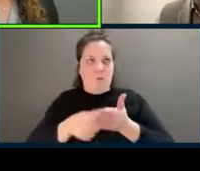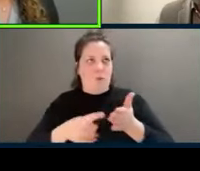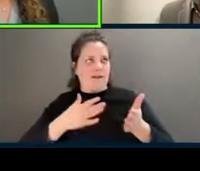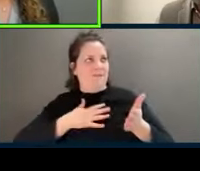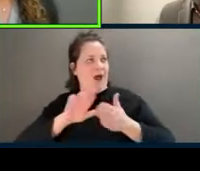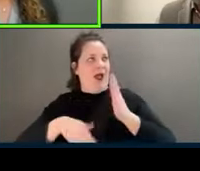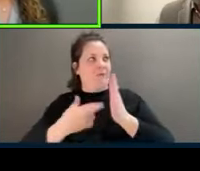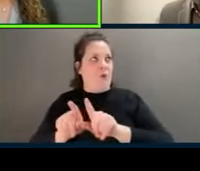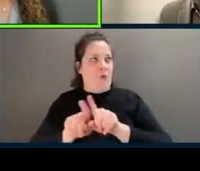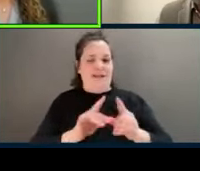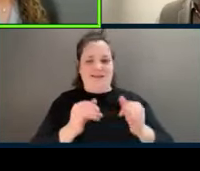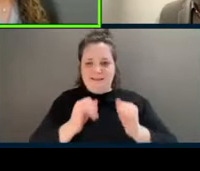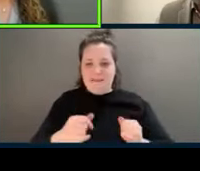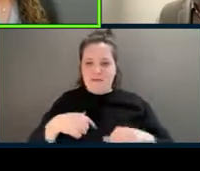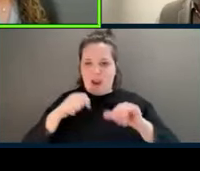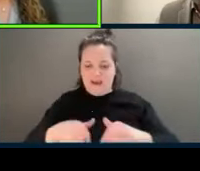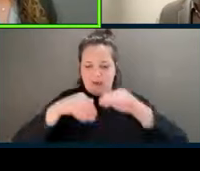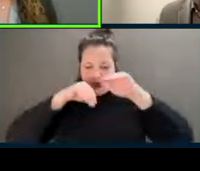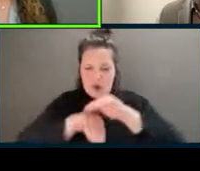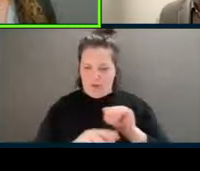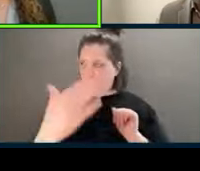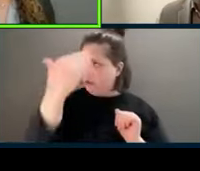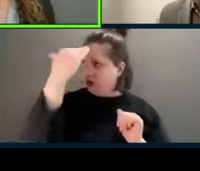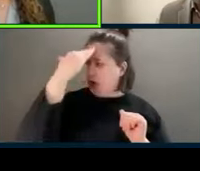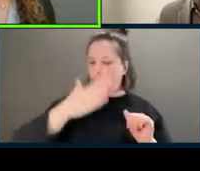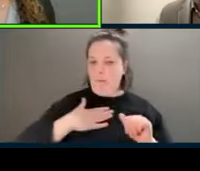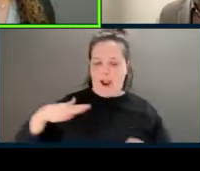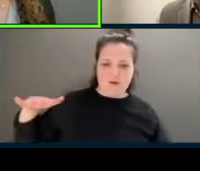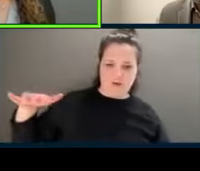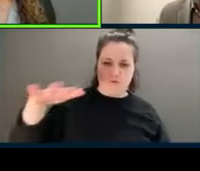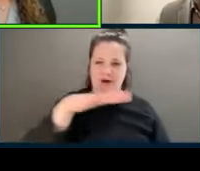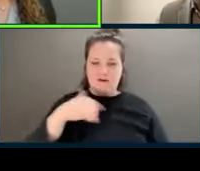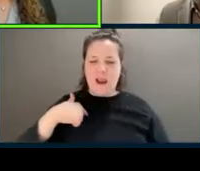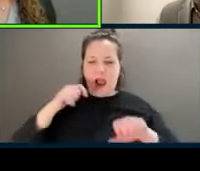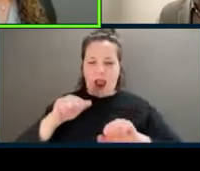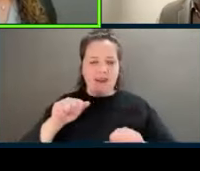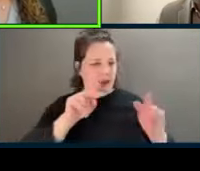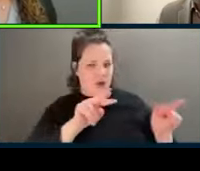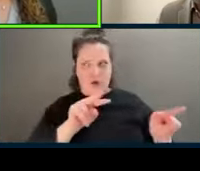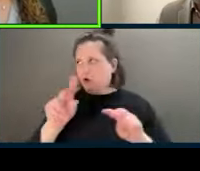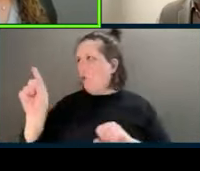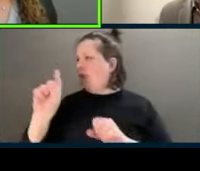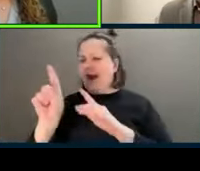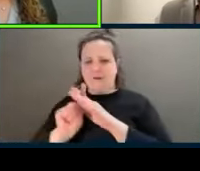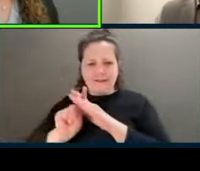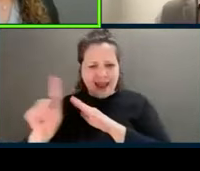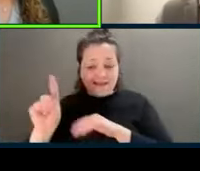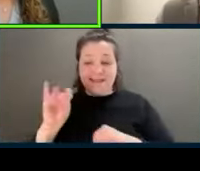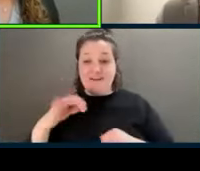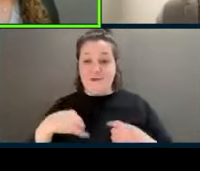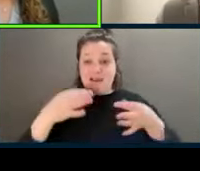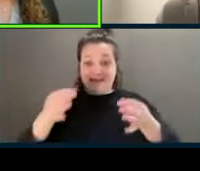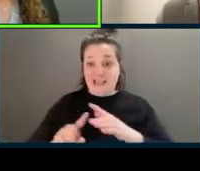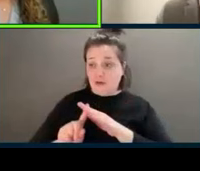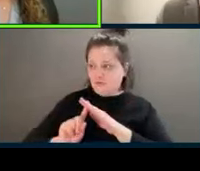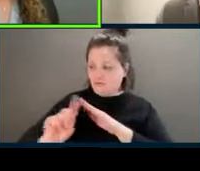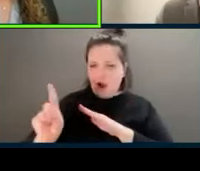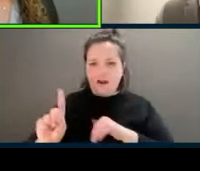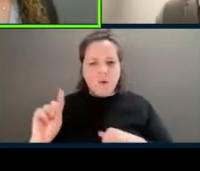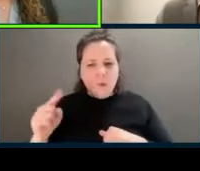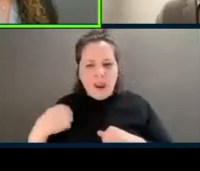of my risk and I can know my surroundings, right? So I can look around, like you said, where are the exits? If I choose to run, where am I running